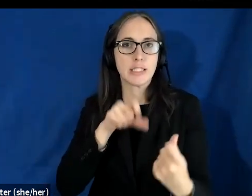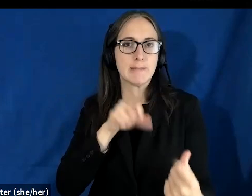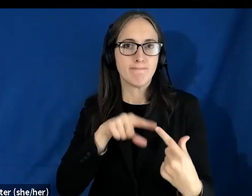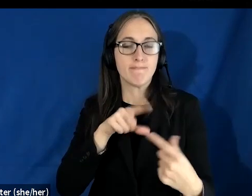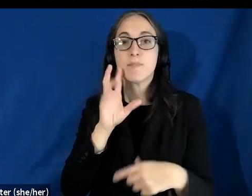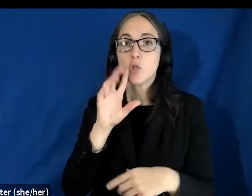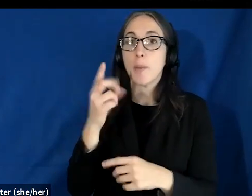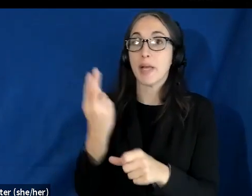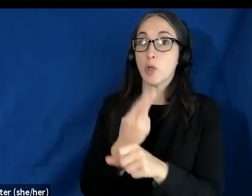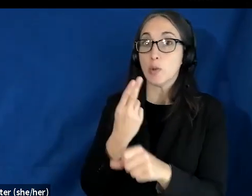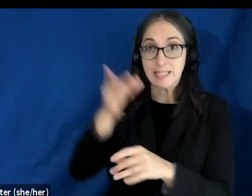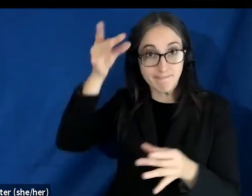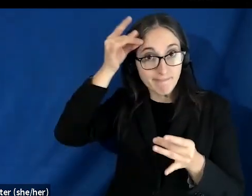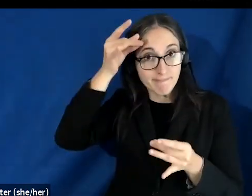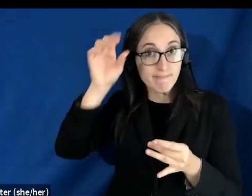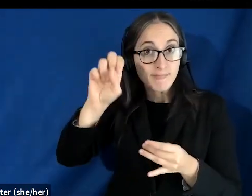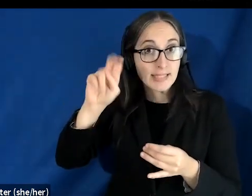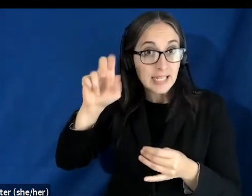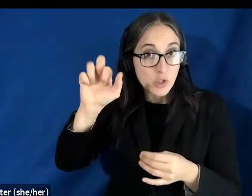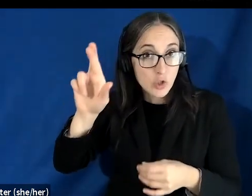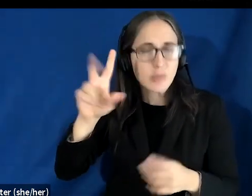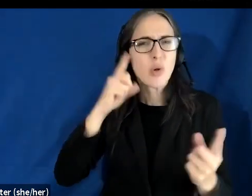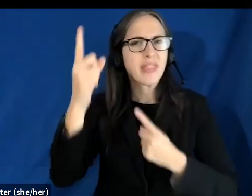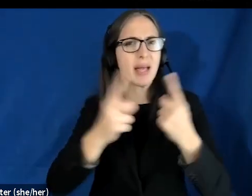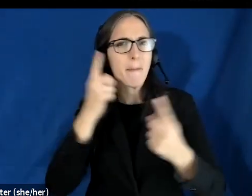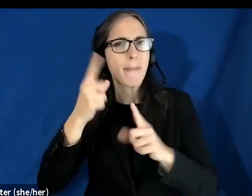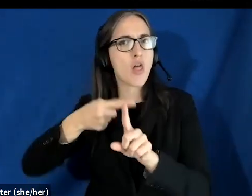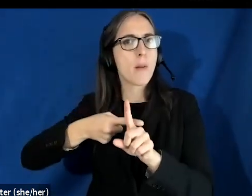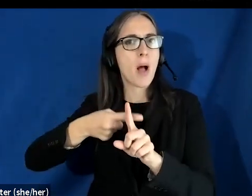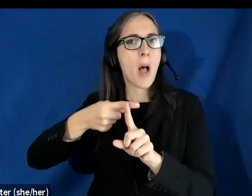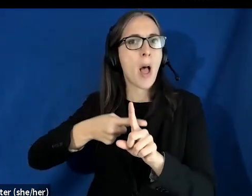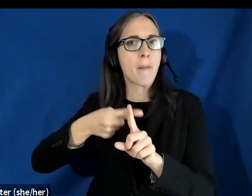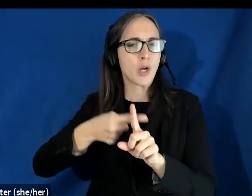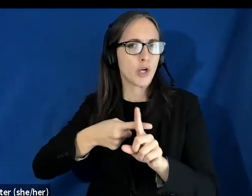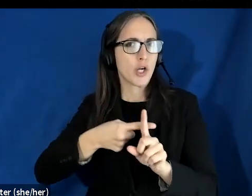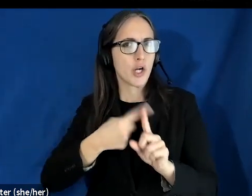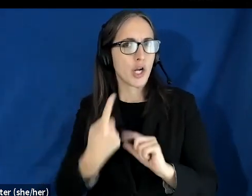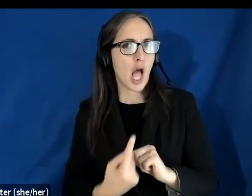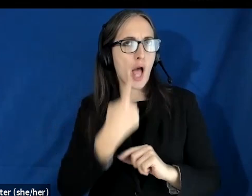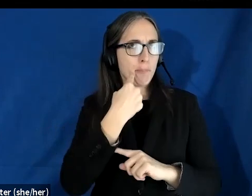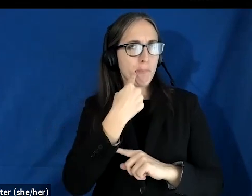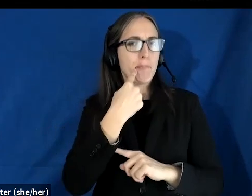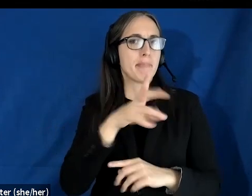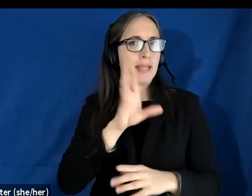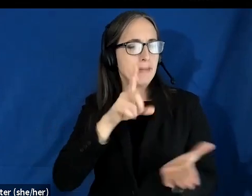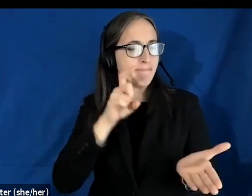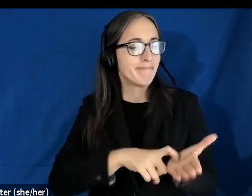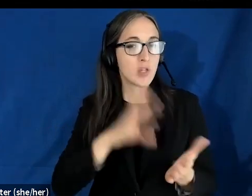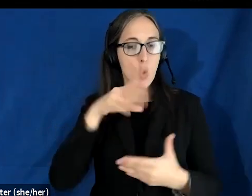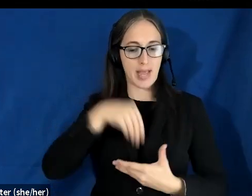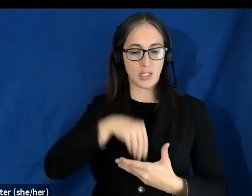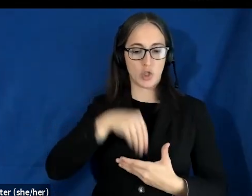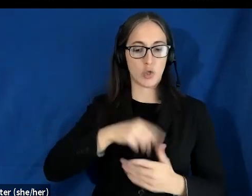thermometer reads the internal temperature of your body. So by using sensors that can read these brain waves, we